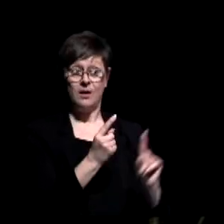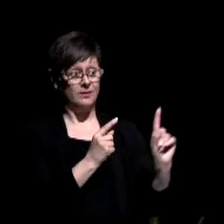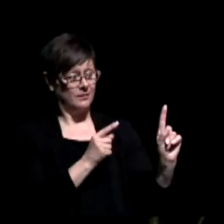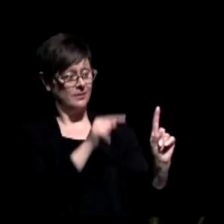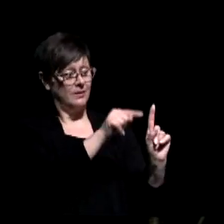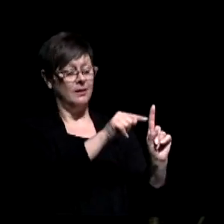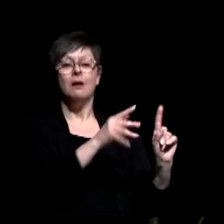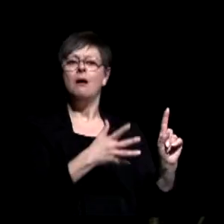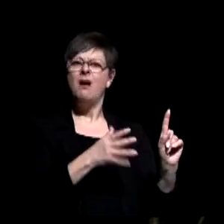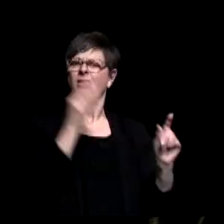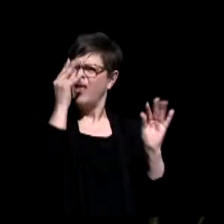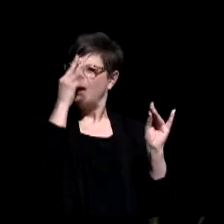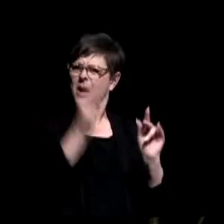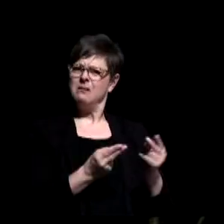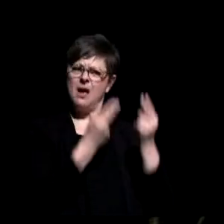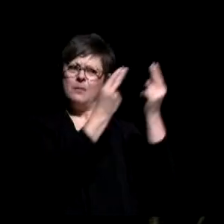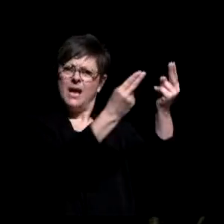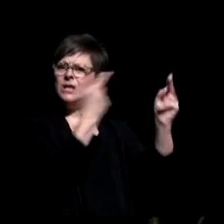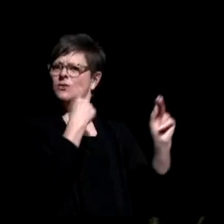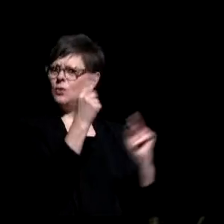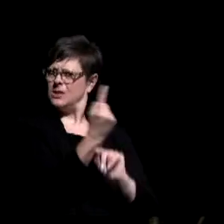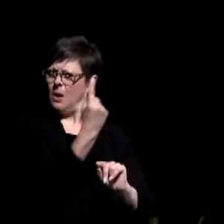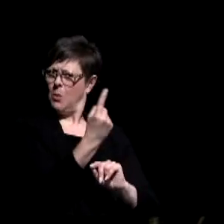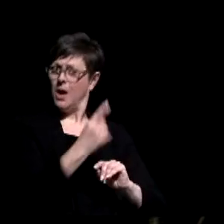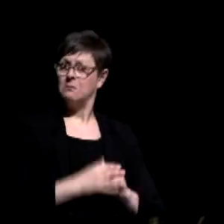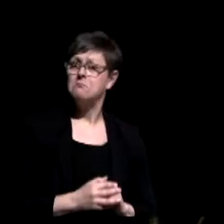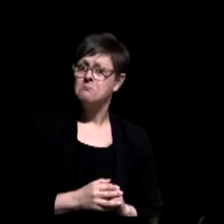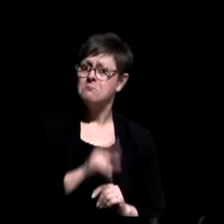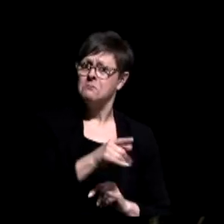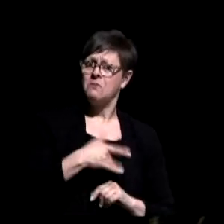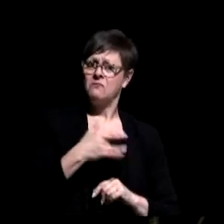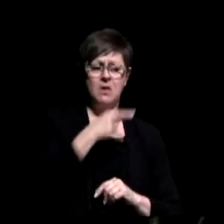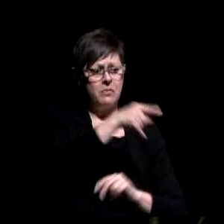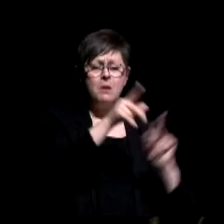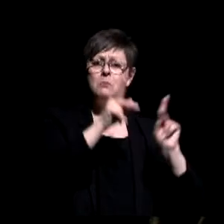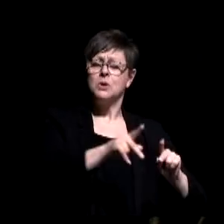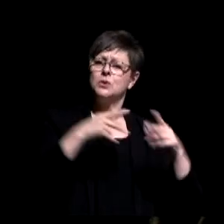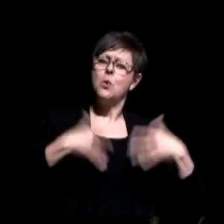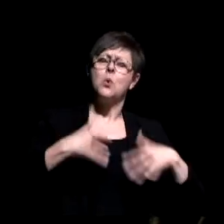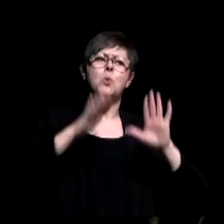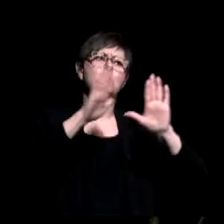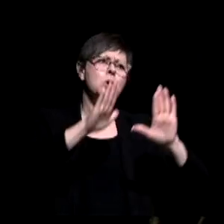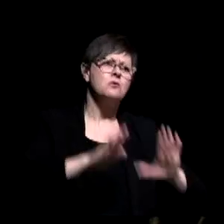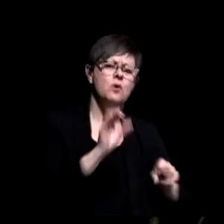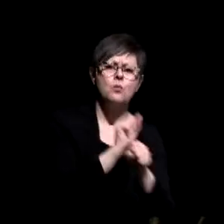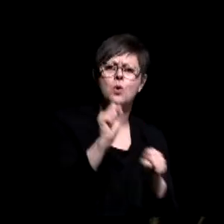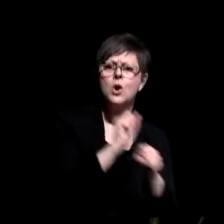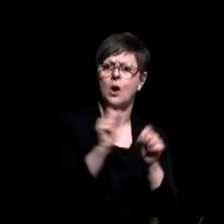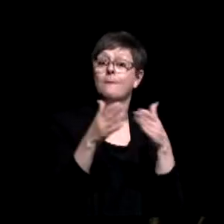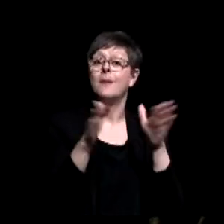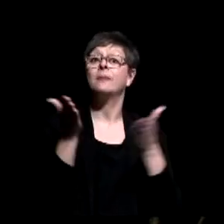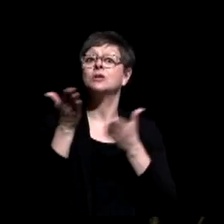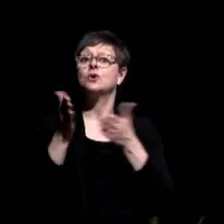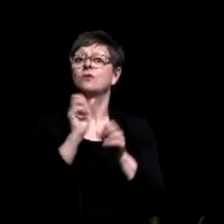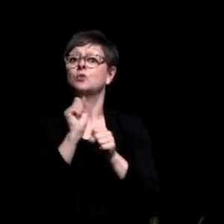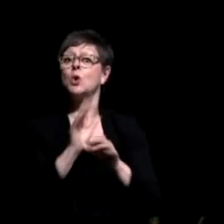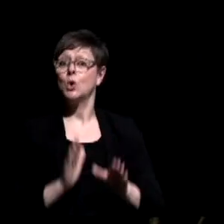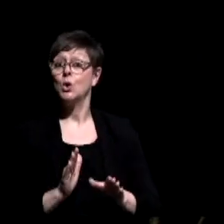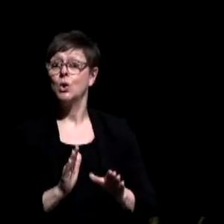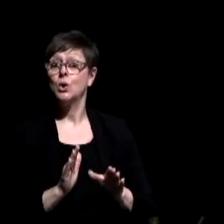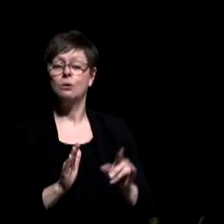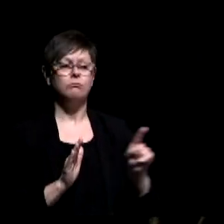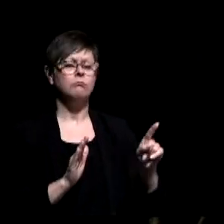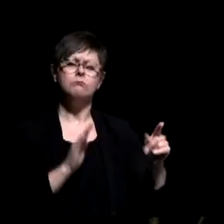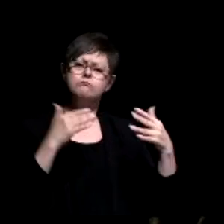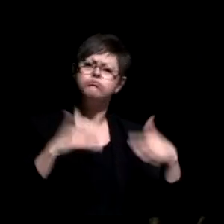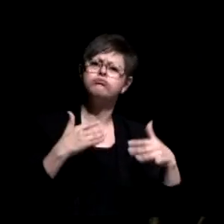submitting a nomination for this prestigious award. We want to recognize excellence. We want to recognize it when people are stepping up and going